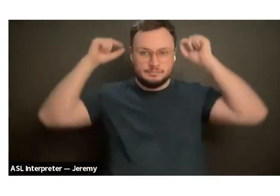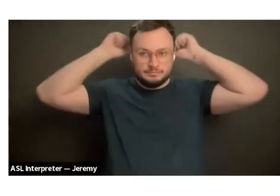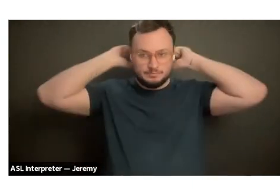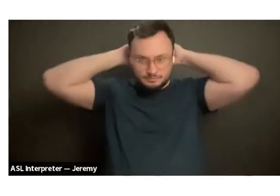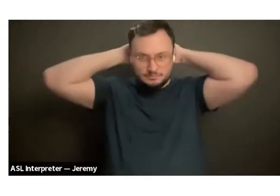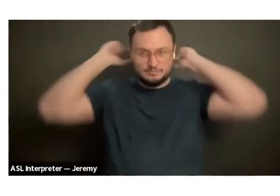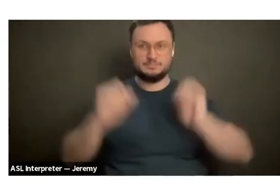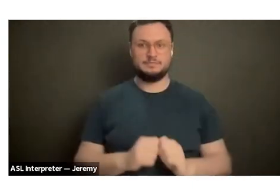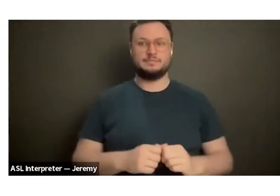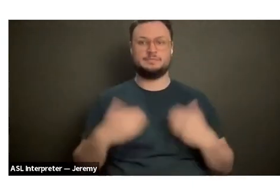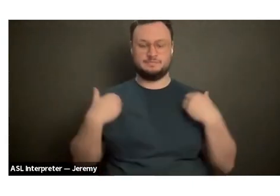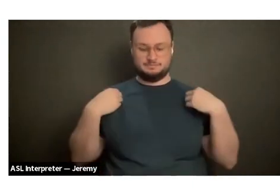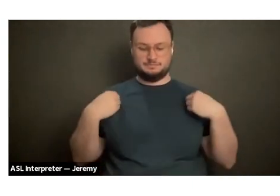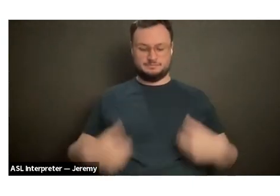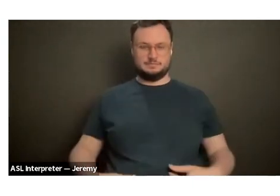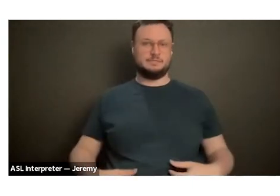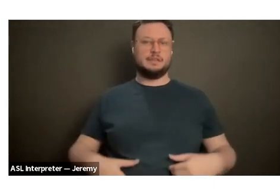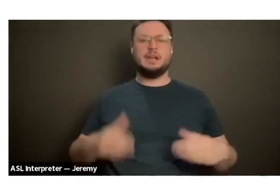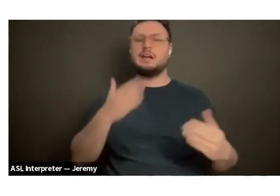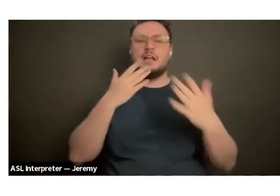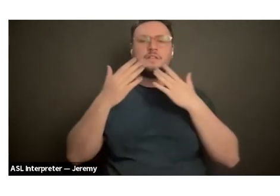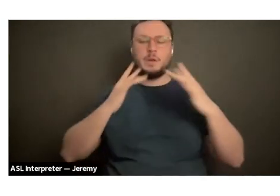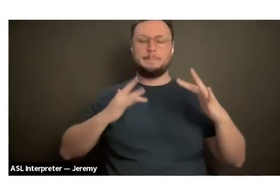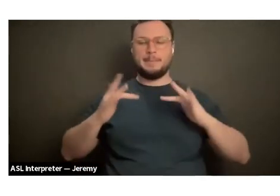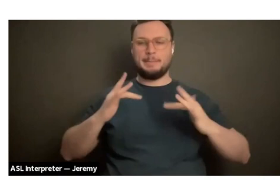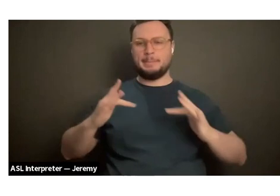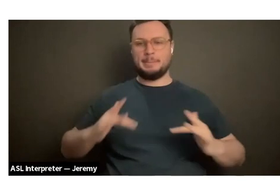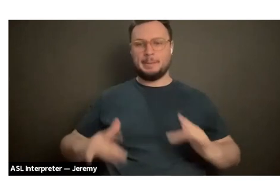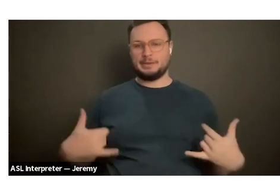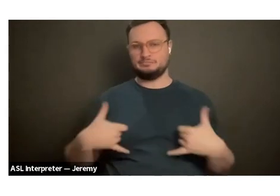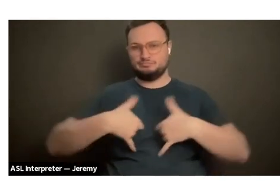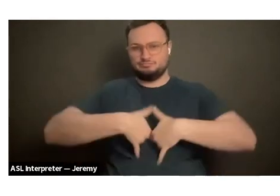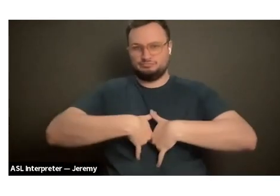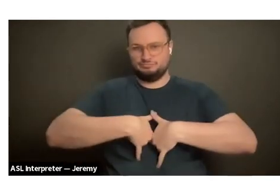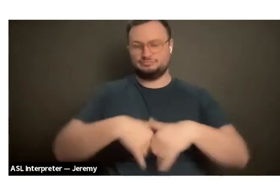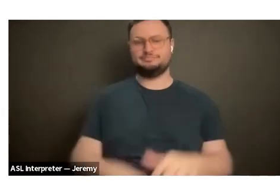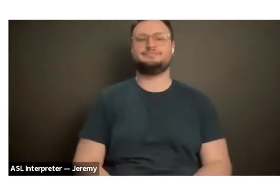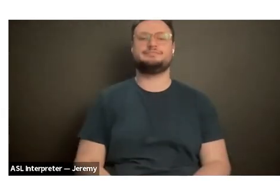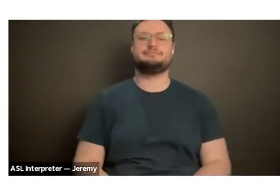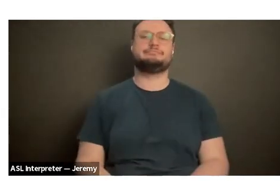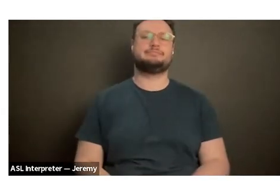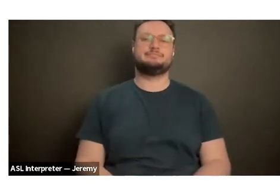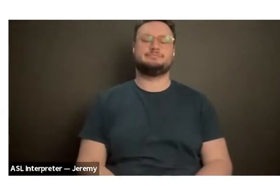amazing, colorful sequin jacket, because why not? Next slide, please.